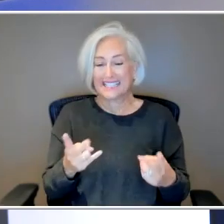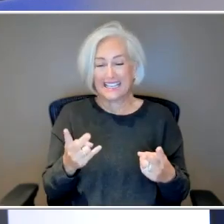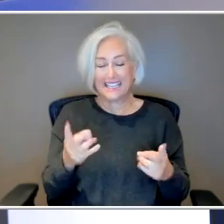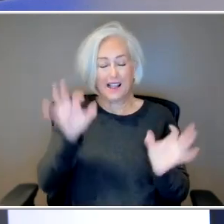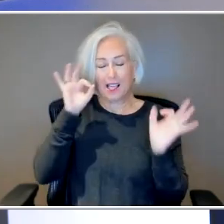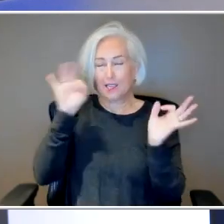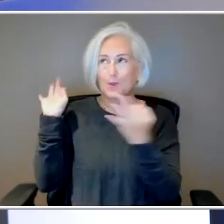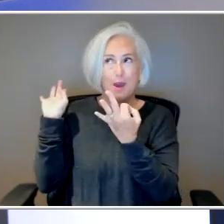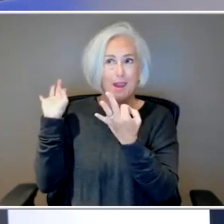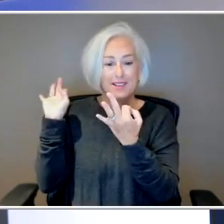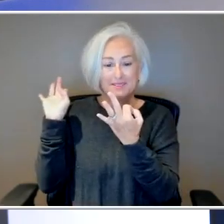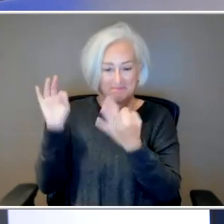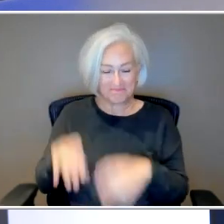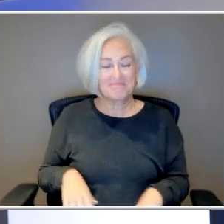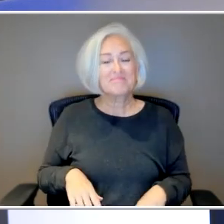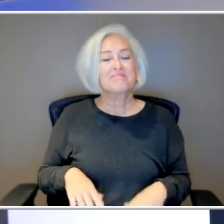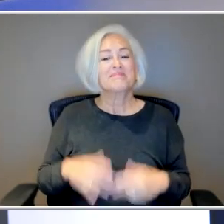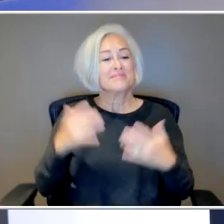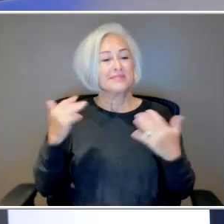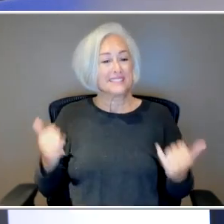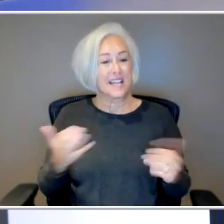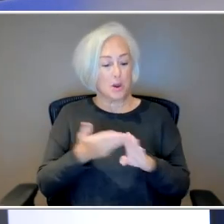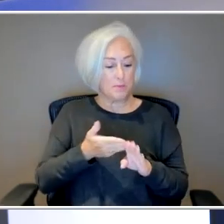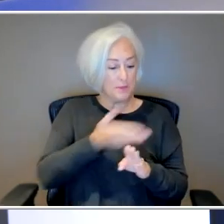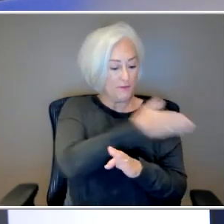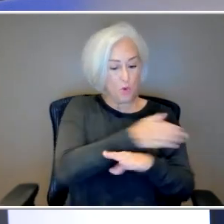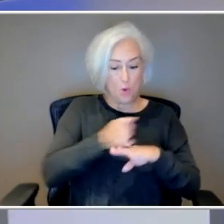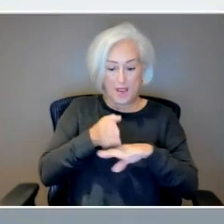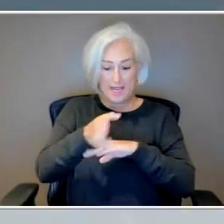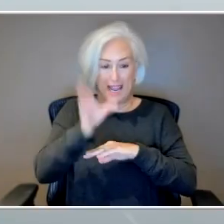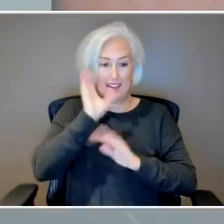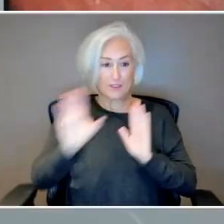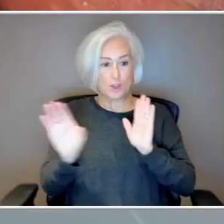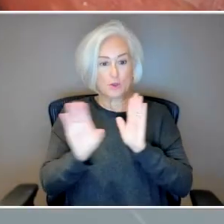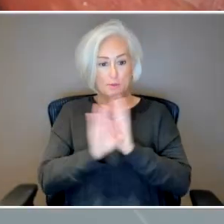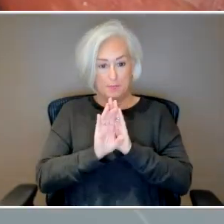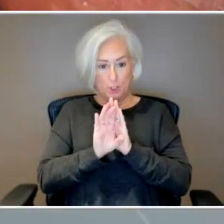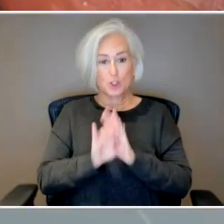going to show you a before and after. Dr. Hamda, I want to see kind of what we're seeing on one side and then what we're